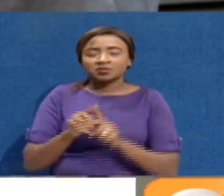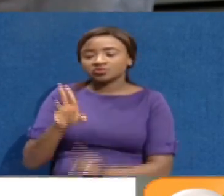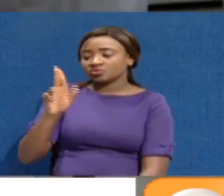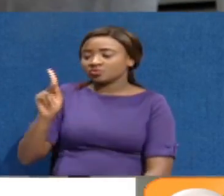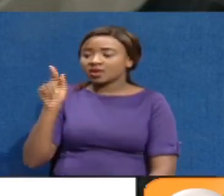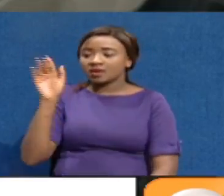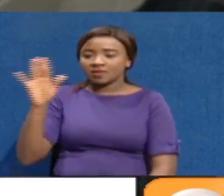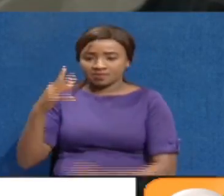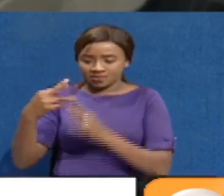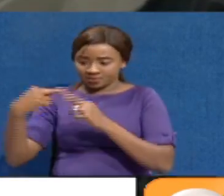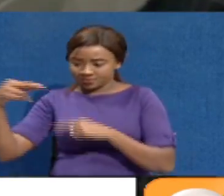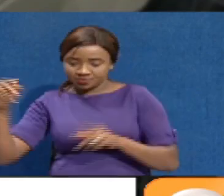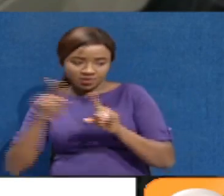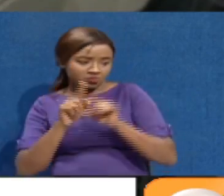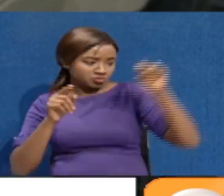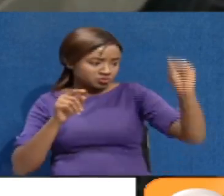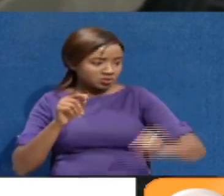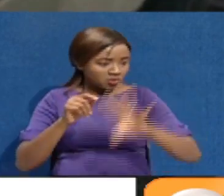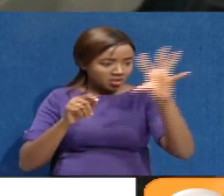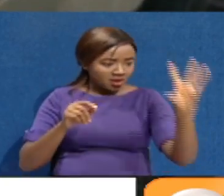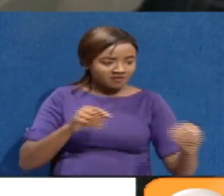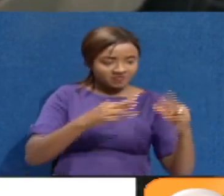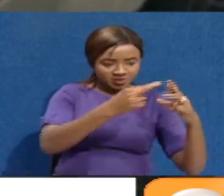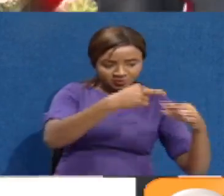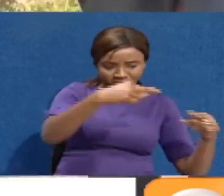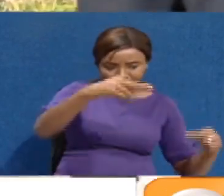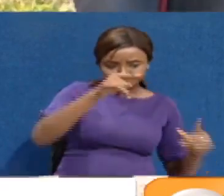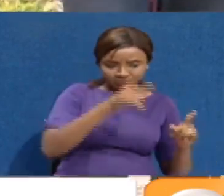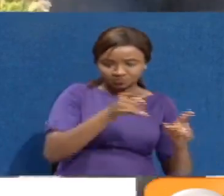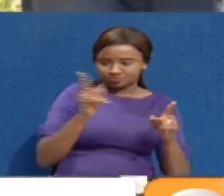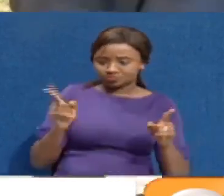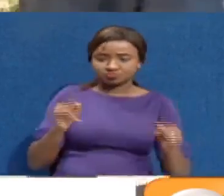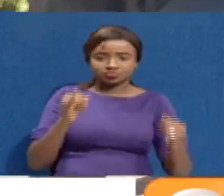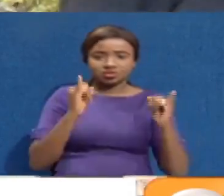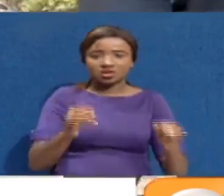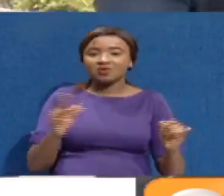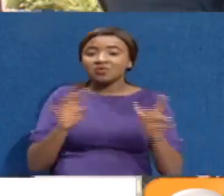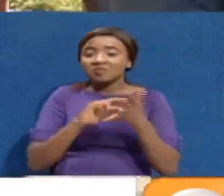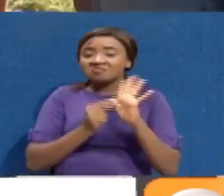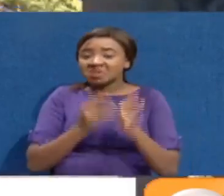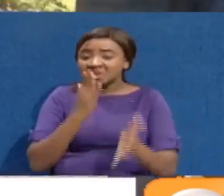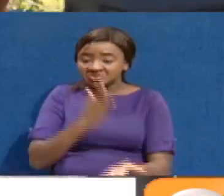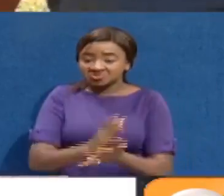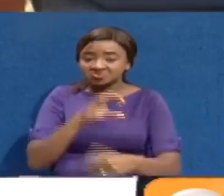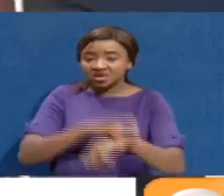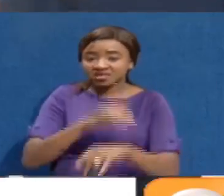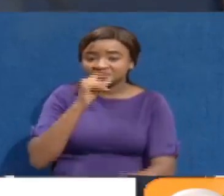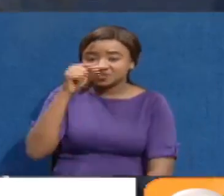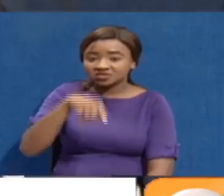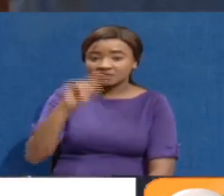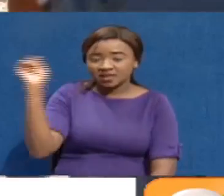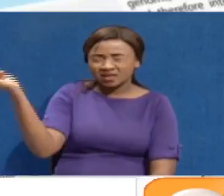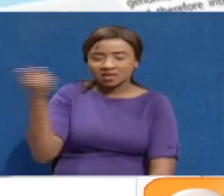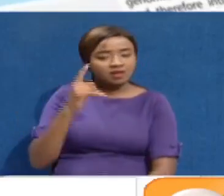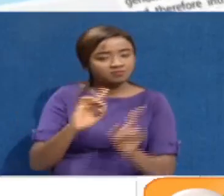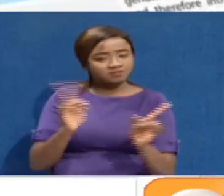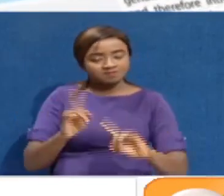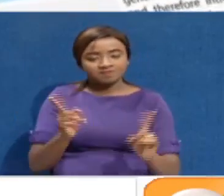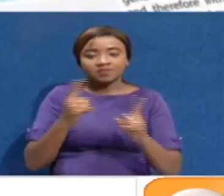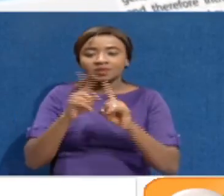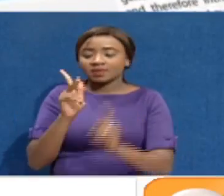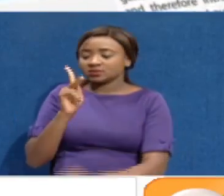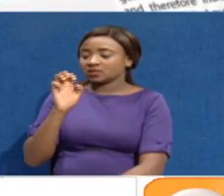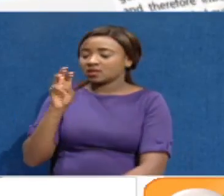African variant, had been introduced and were circulating in Kenya. However, 13th January, KEMRI detected a different,